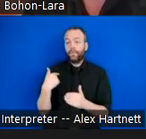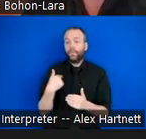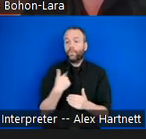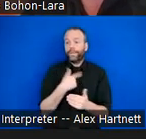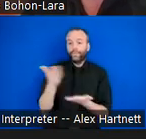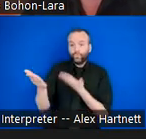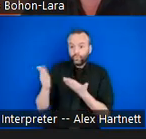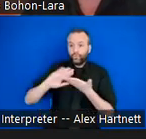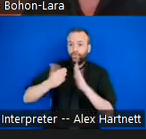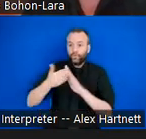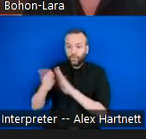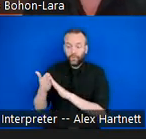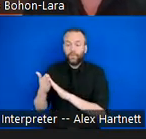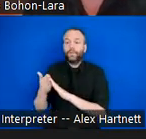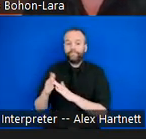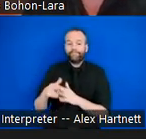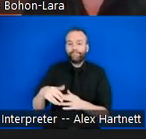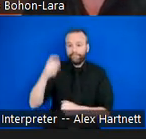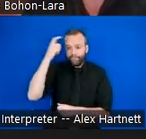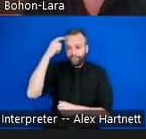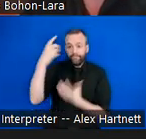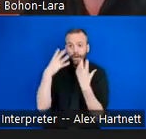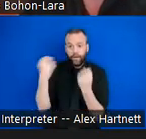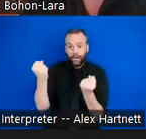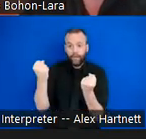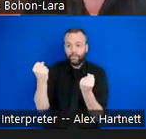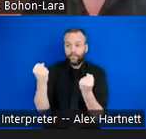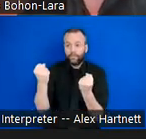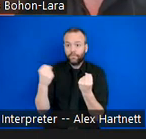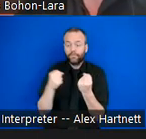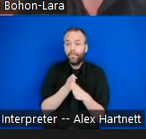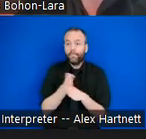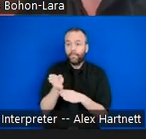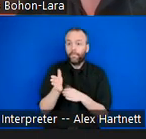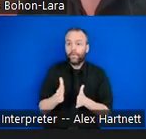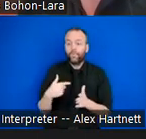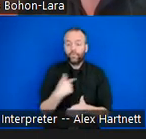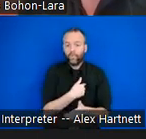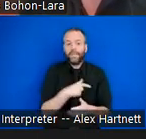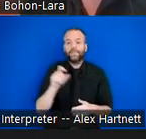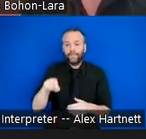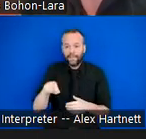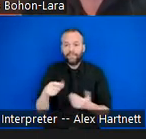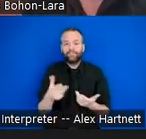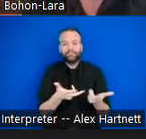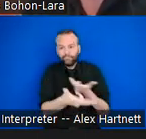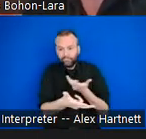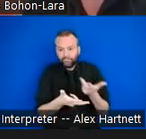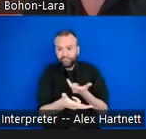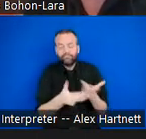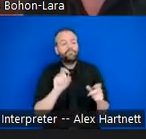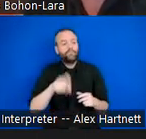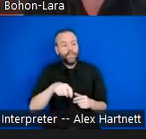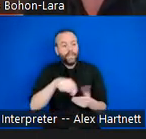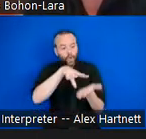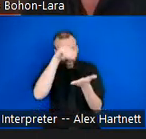understanding of why the disparities for this community are so high. We need to take the time to be culturally competent and